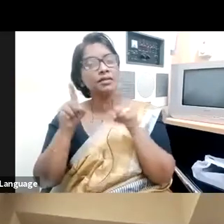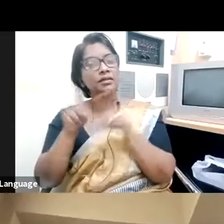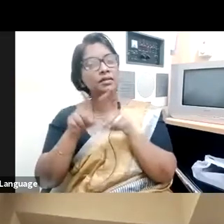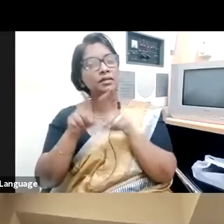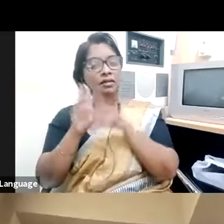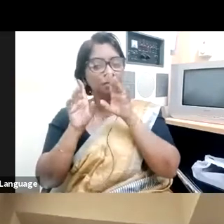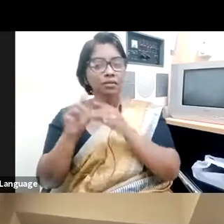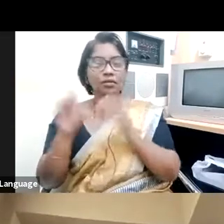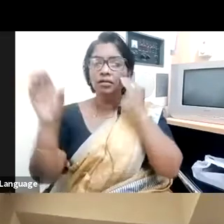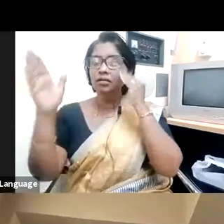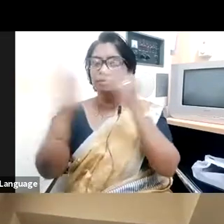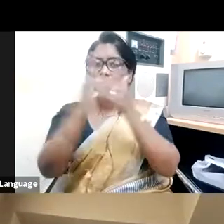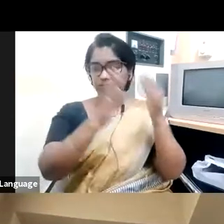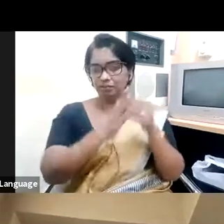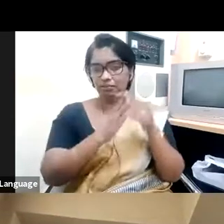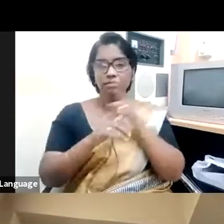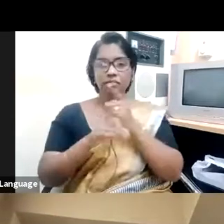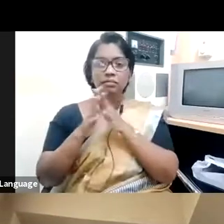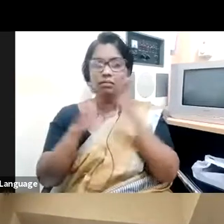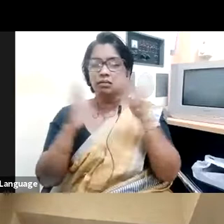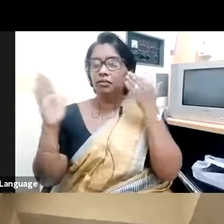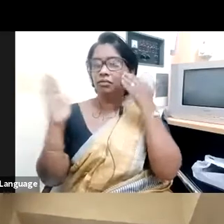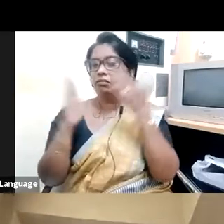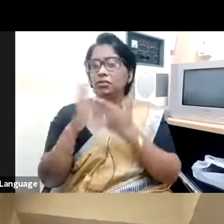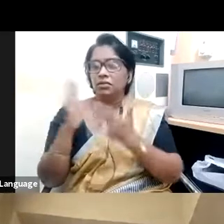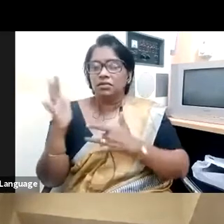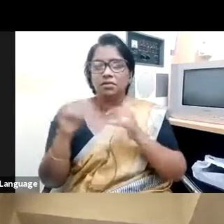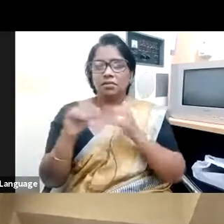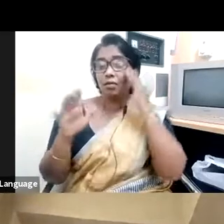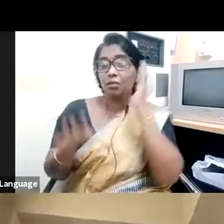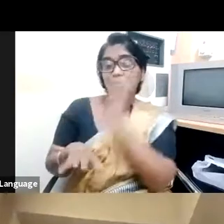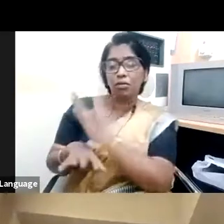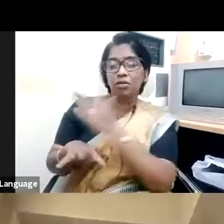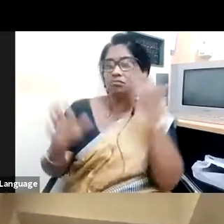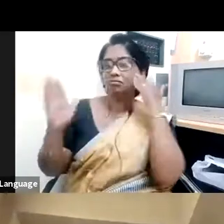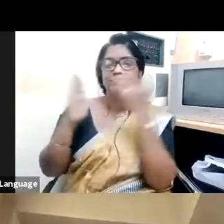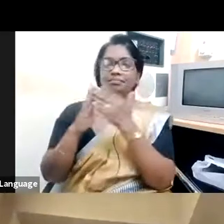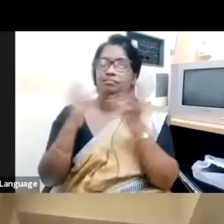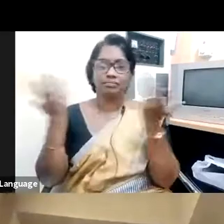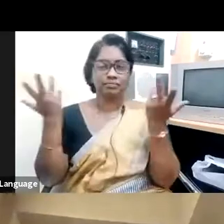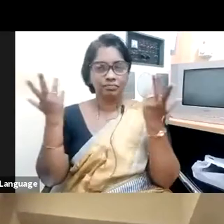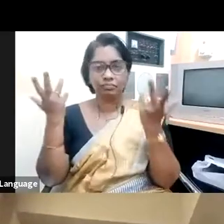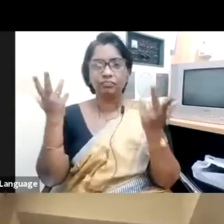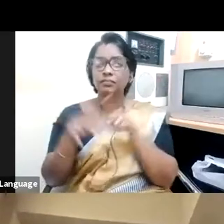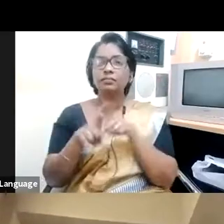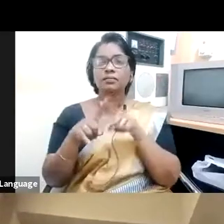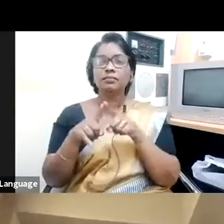about the time to do that. Today, we are proud to say there is a world monthly